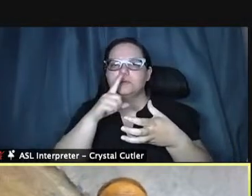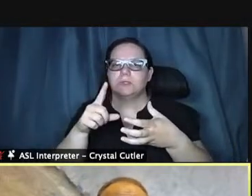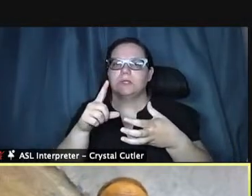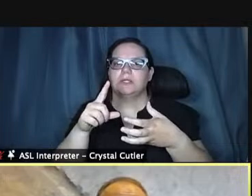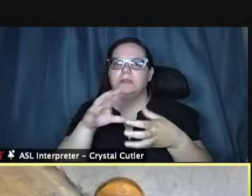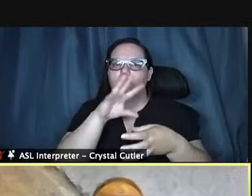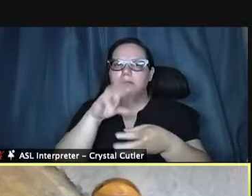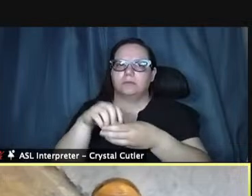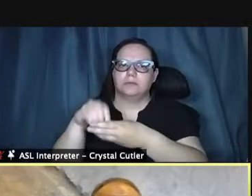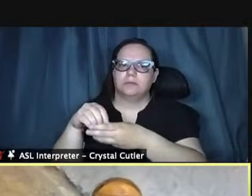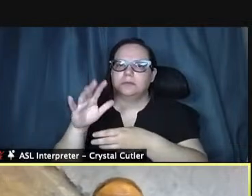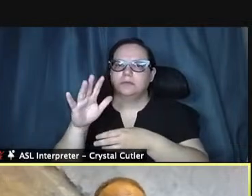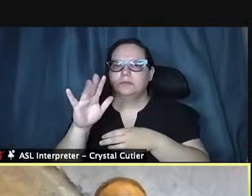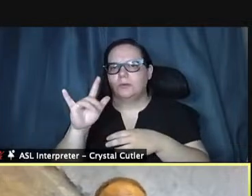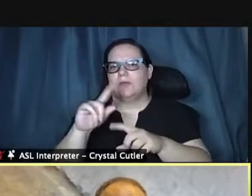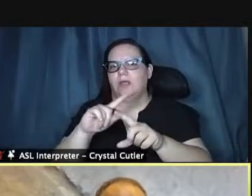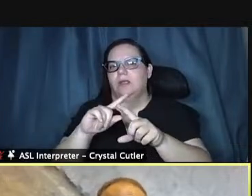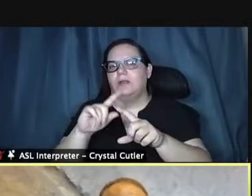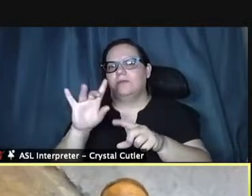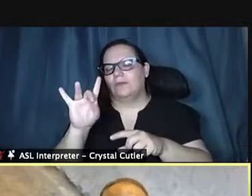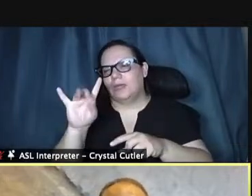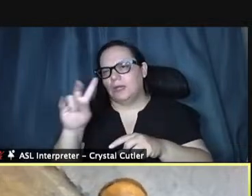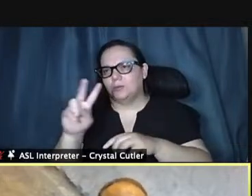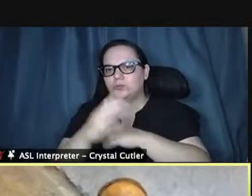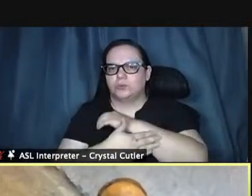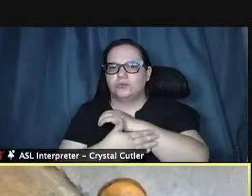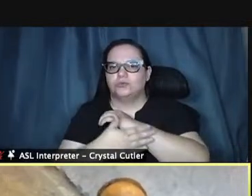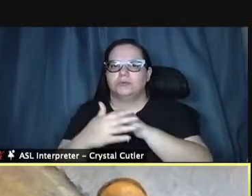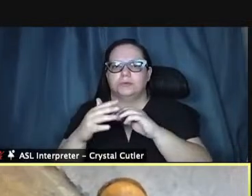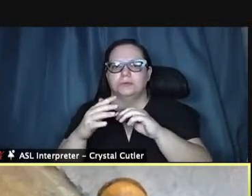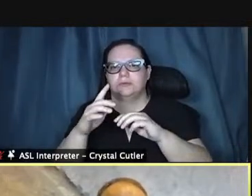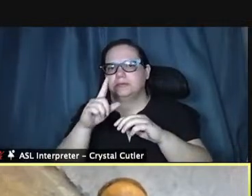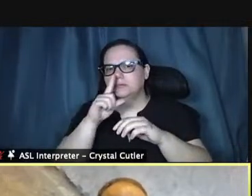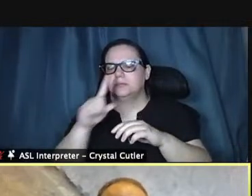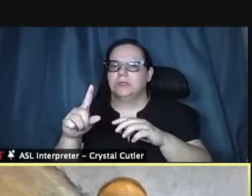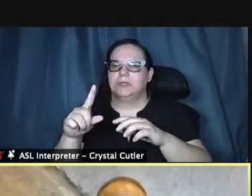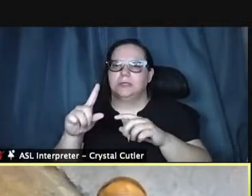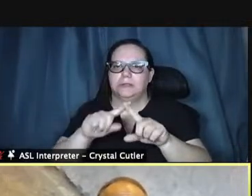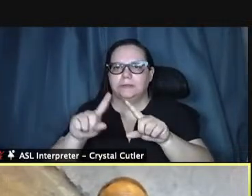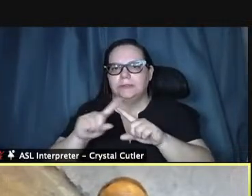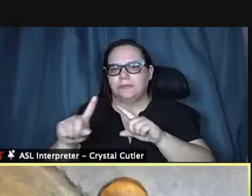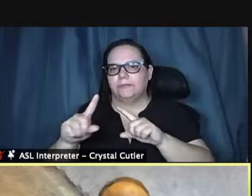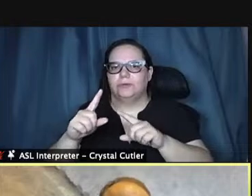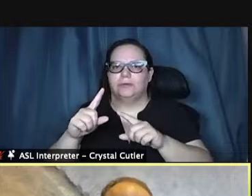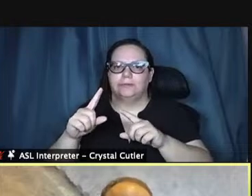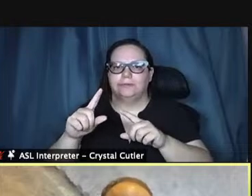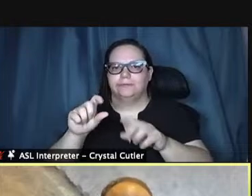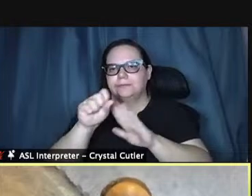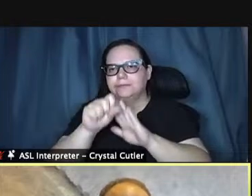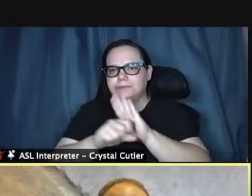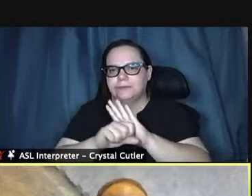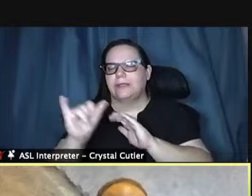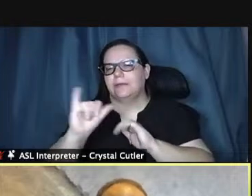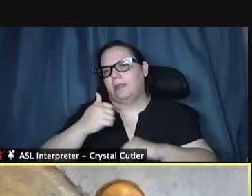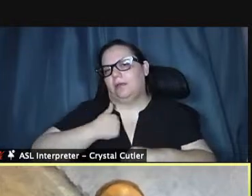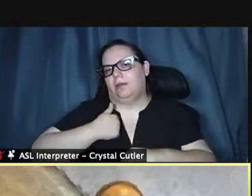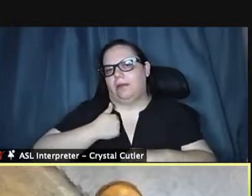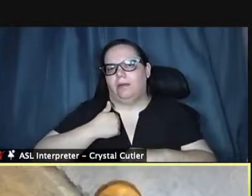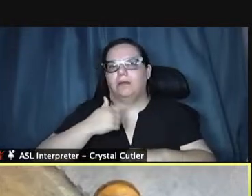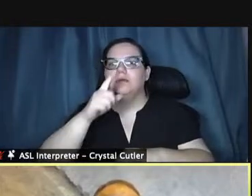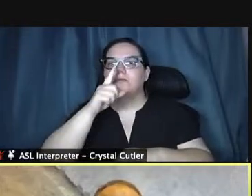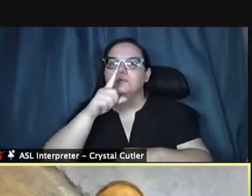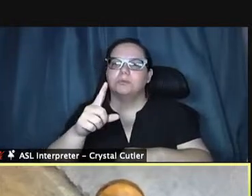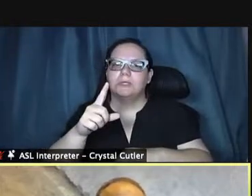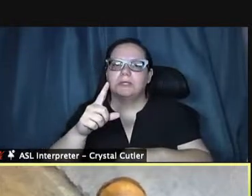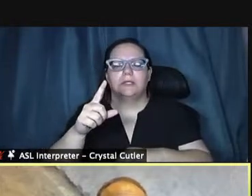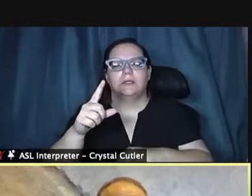and associated states such as Canada. So melding different cultures is in our DNA, and we enjoy working with